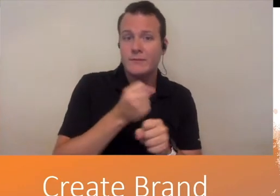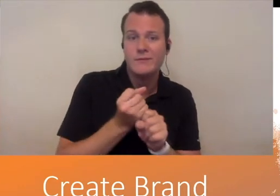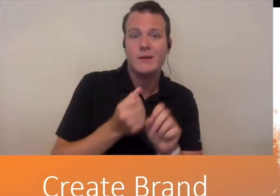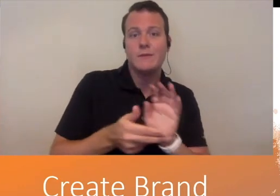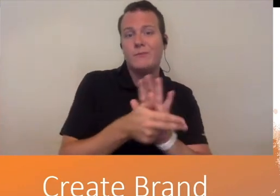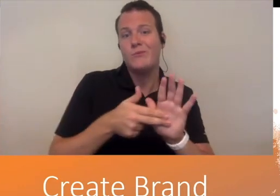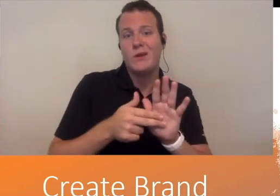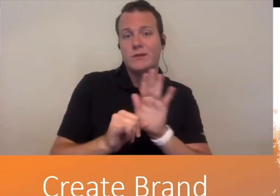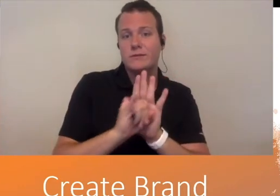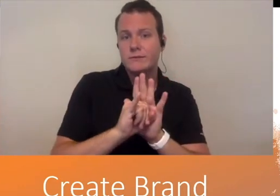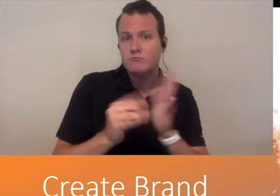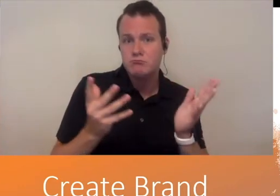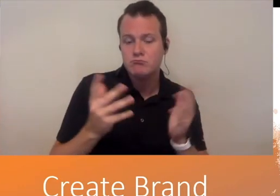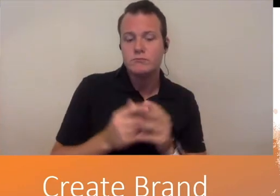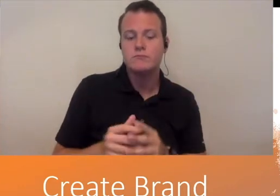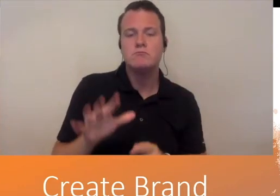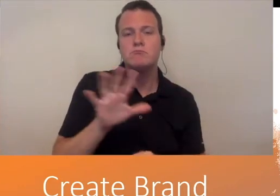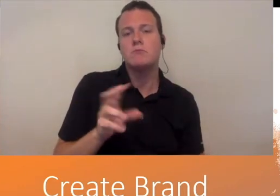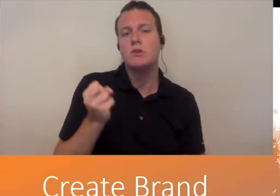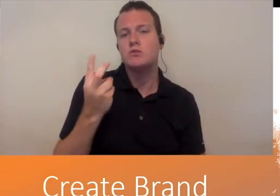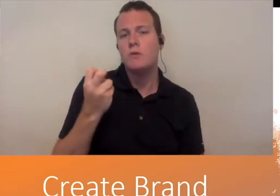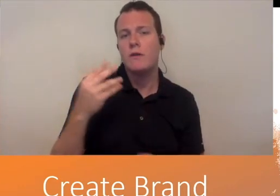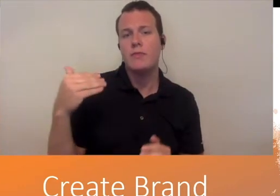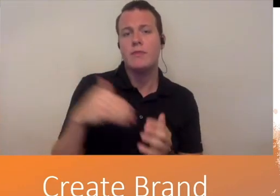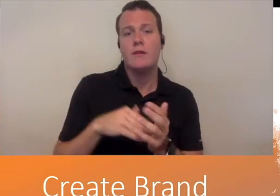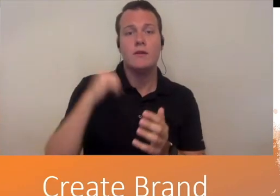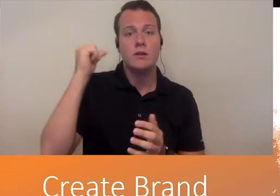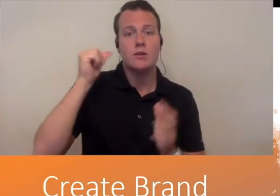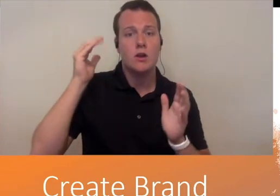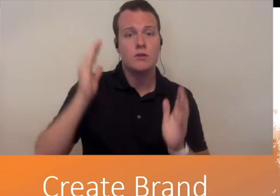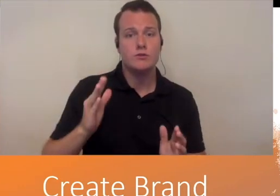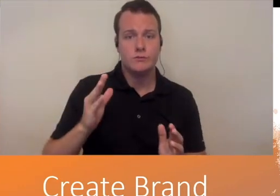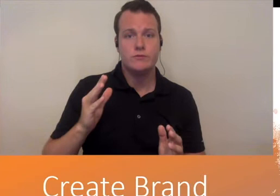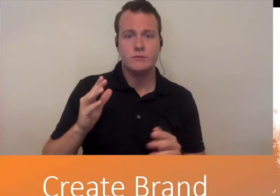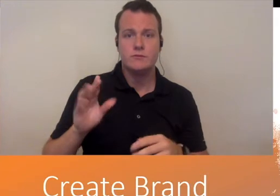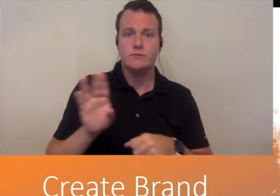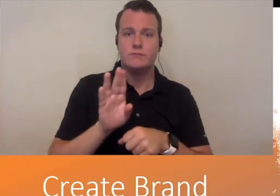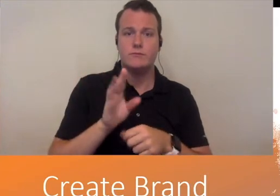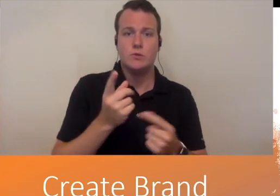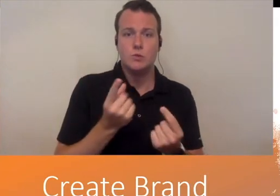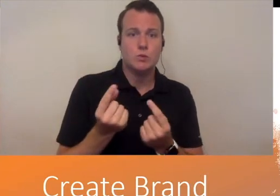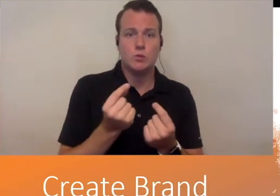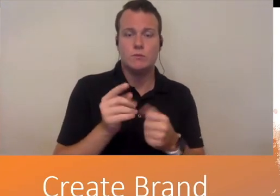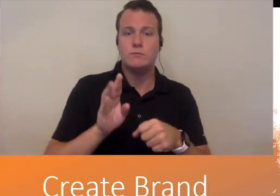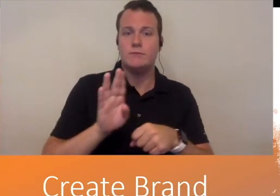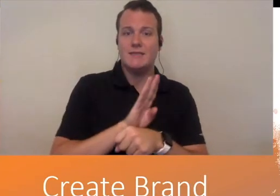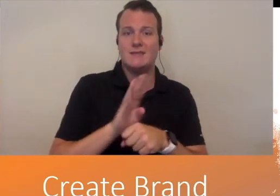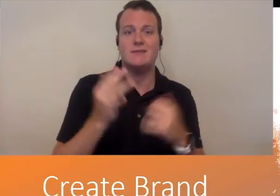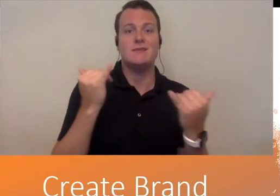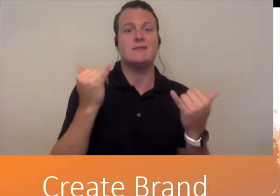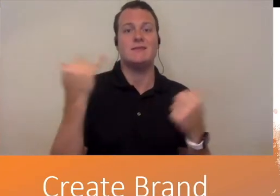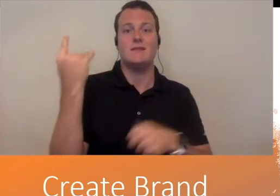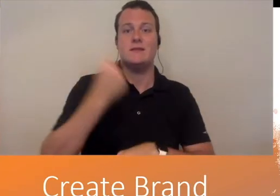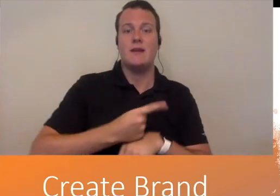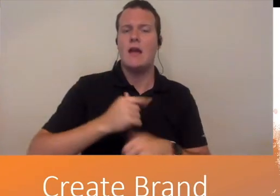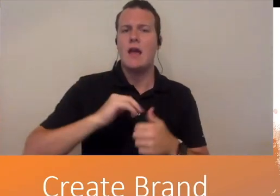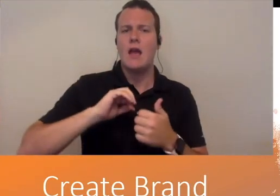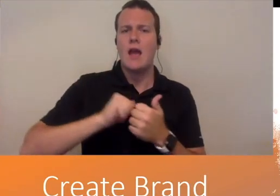identity? Well, there's approximately 12,000 audiologists in practice today. So how will you